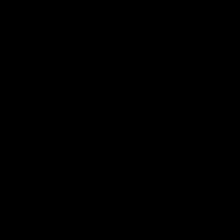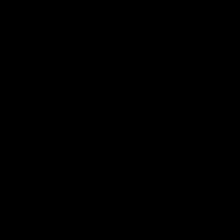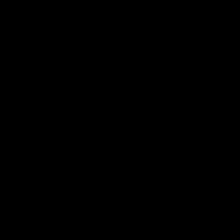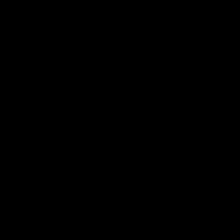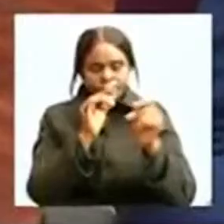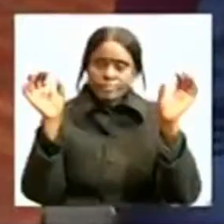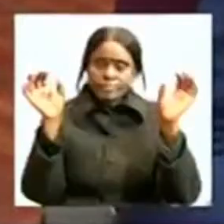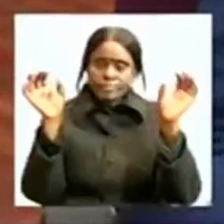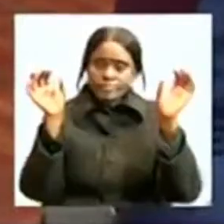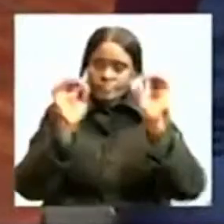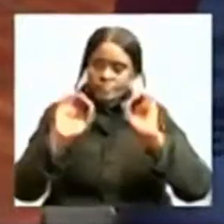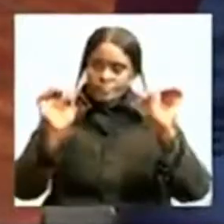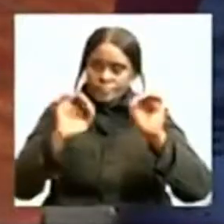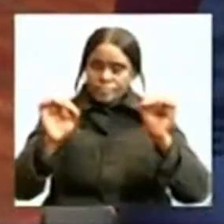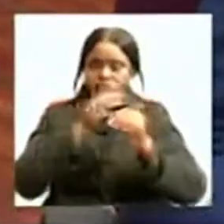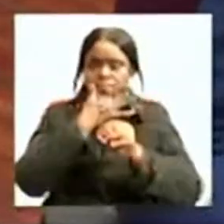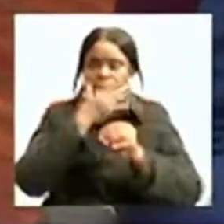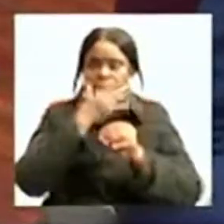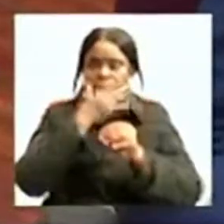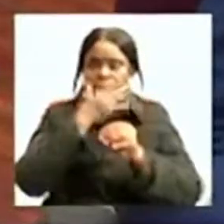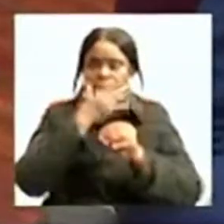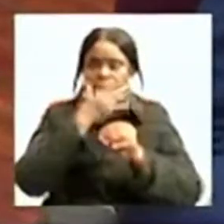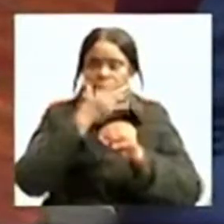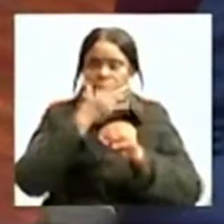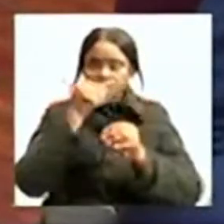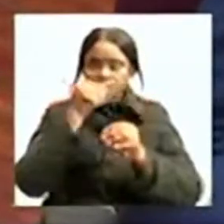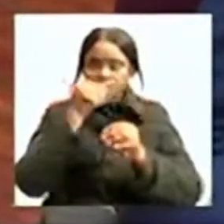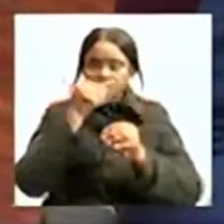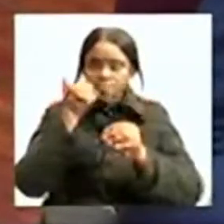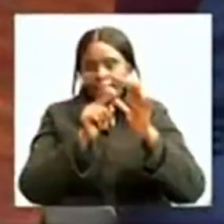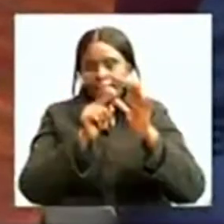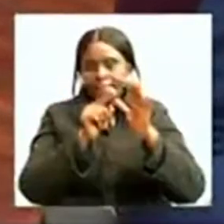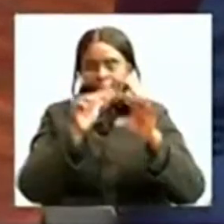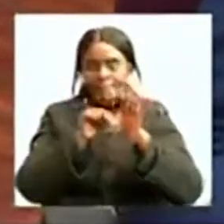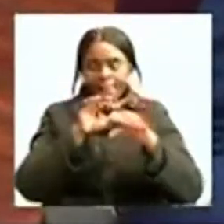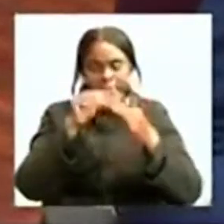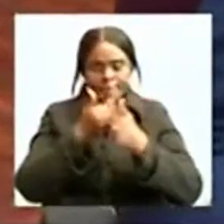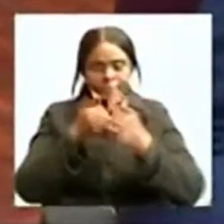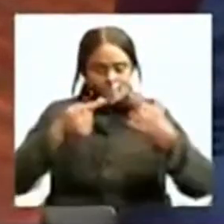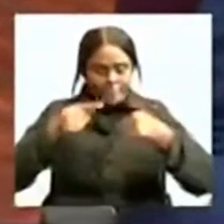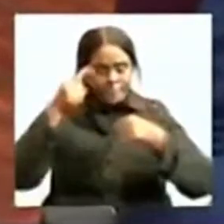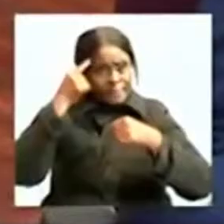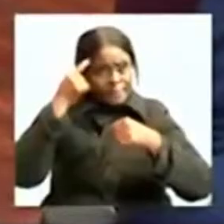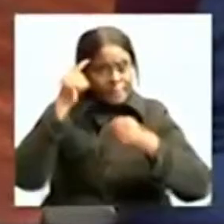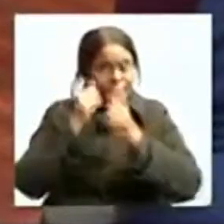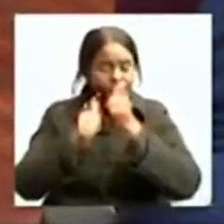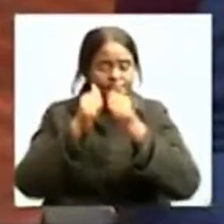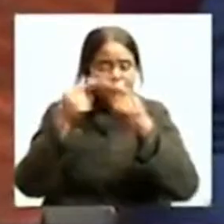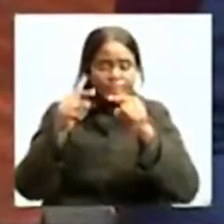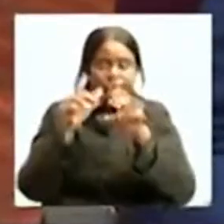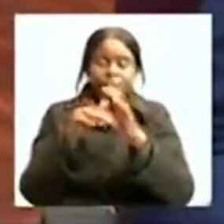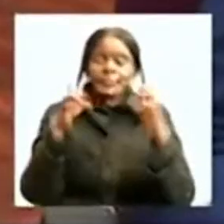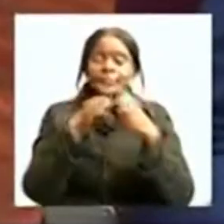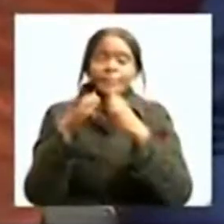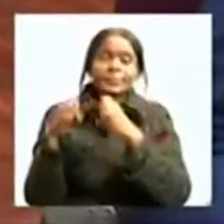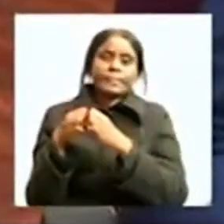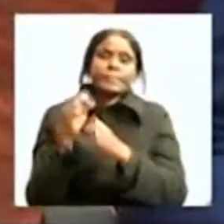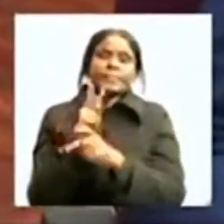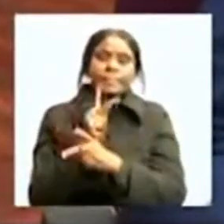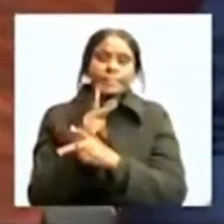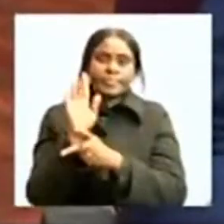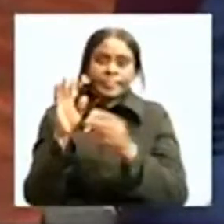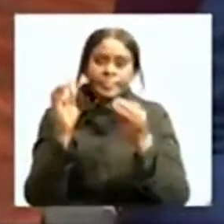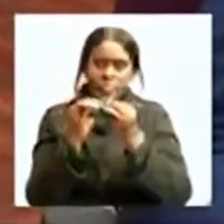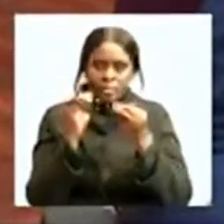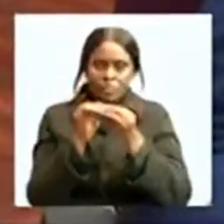a zero-based balance on all government accounts held in commercial banks.